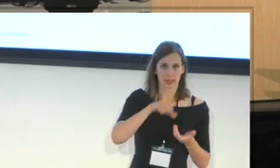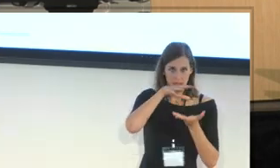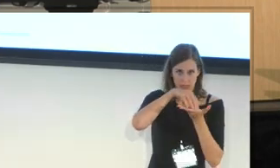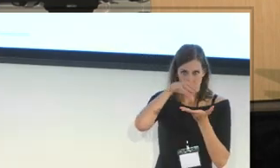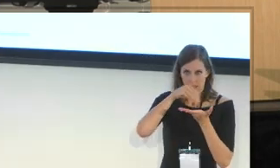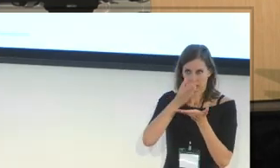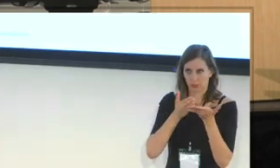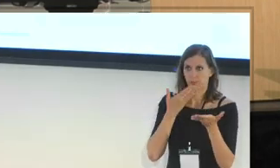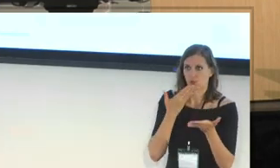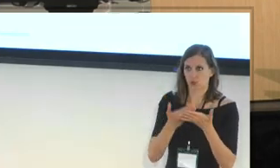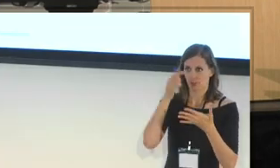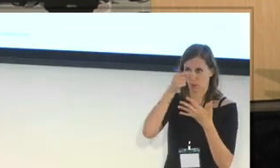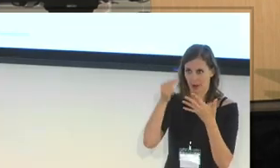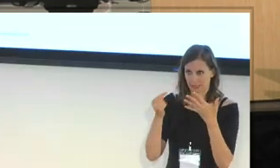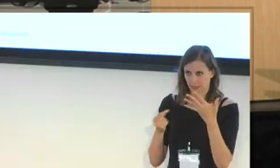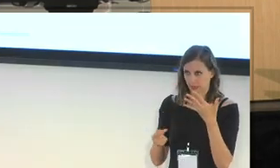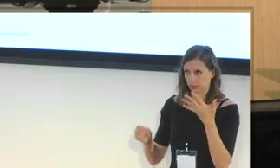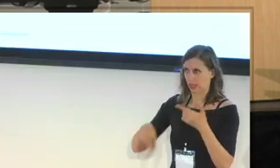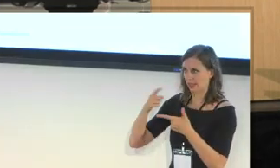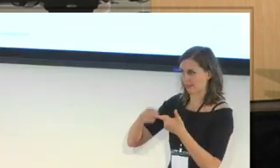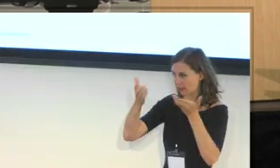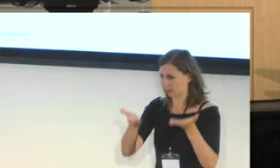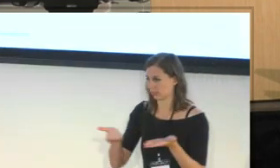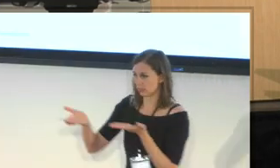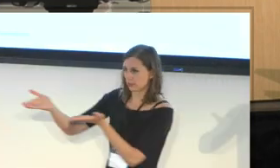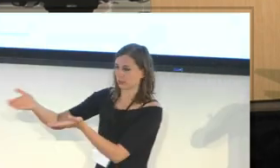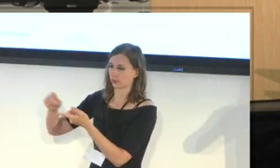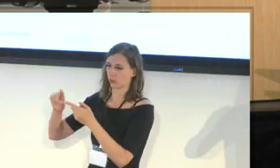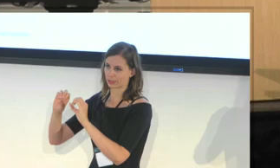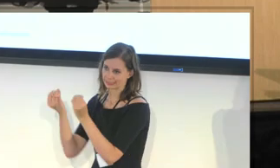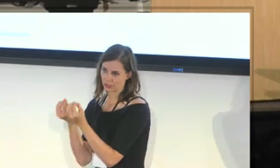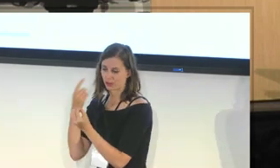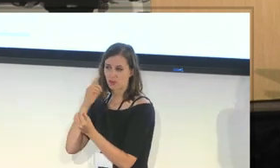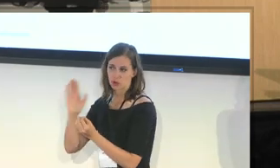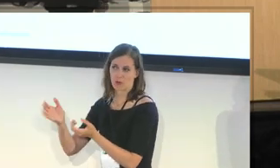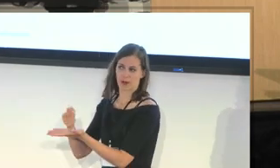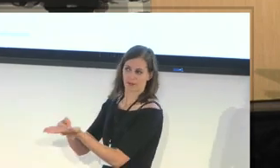presentation, more than happy to send it out and use it for your conversations as well.